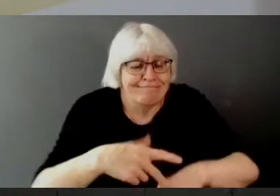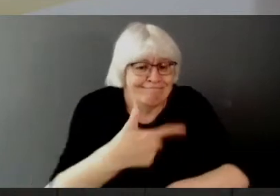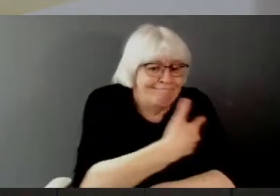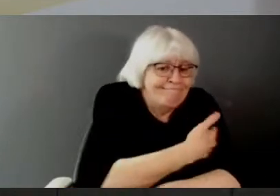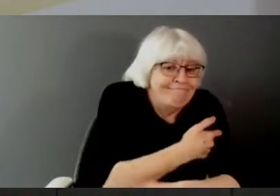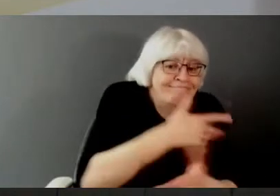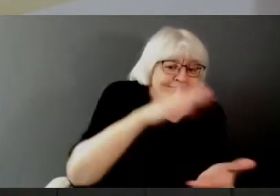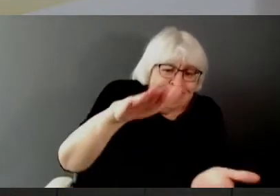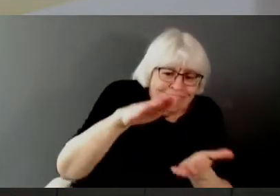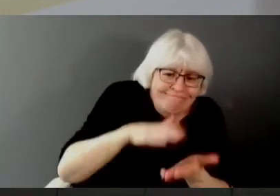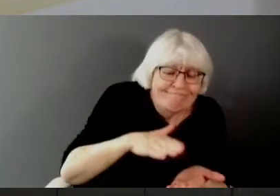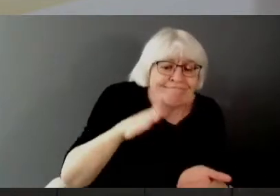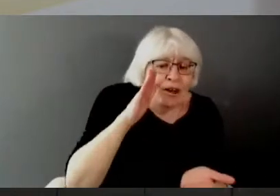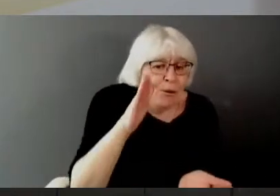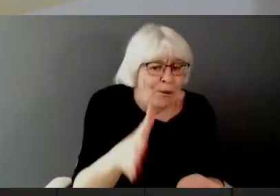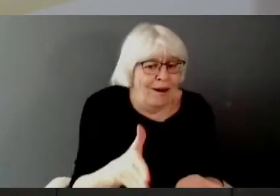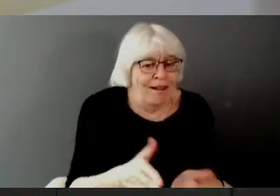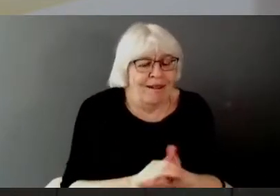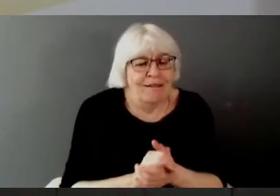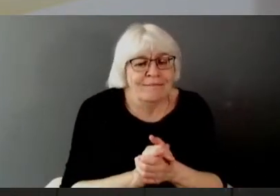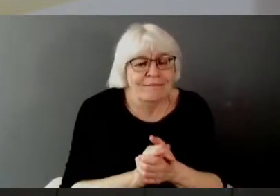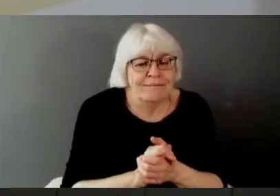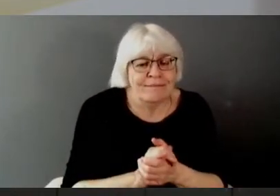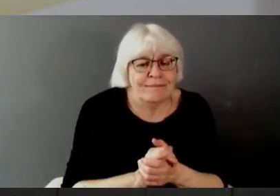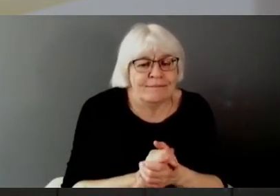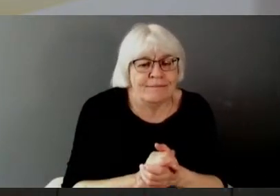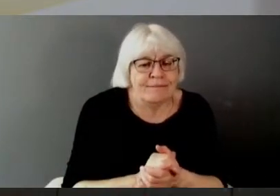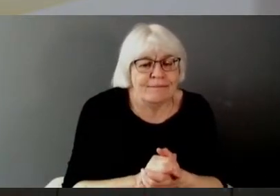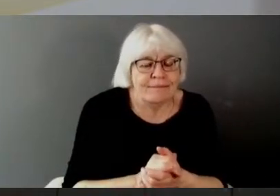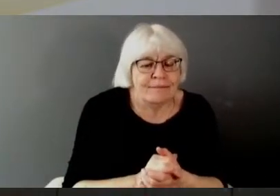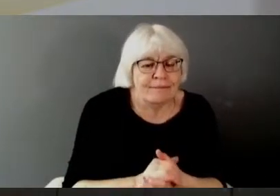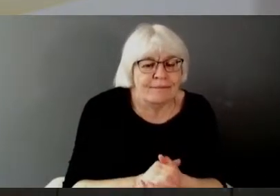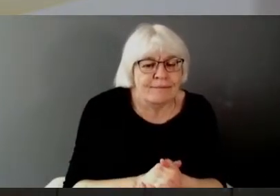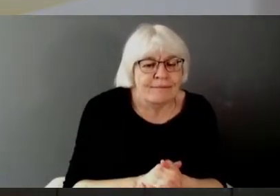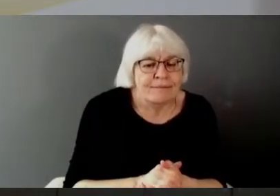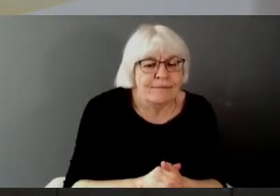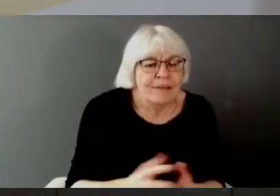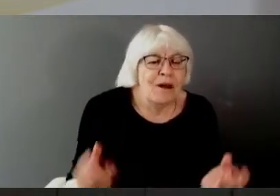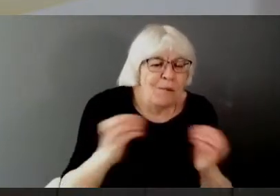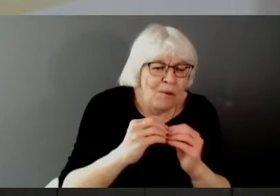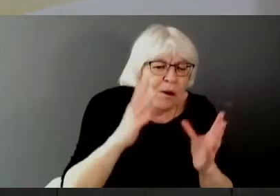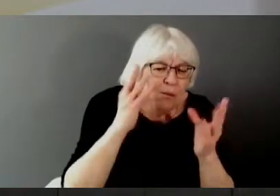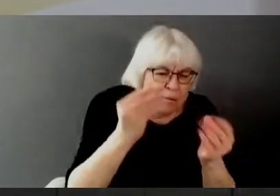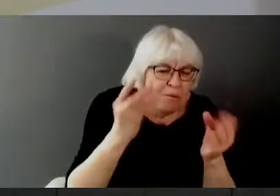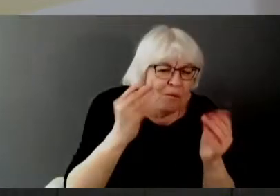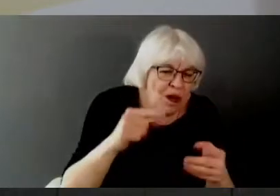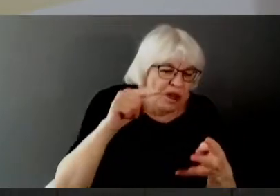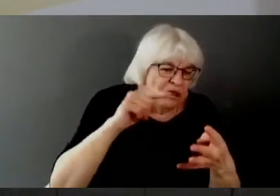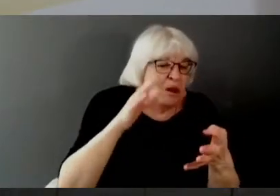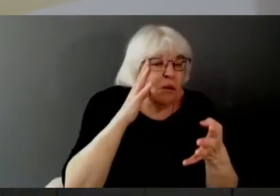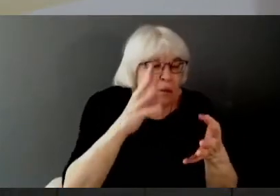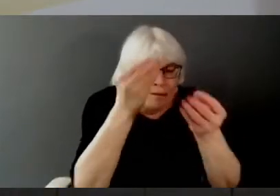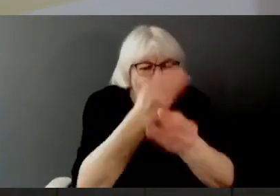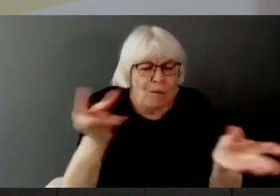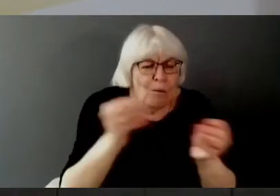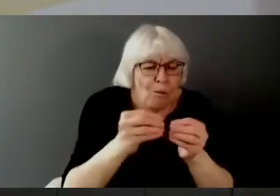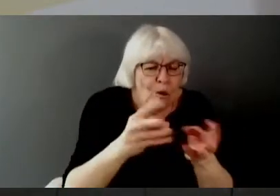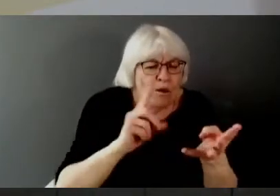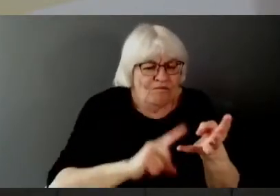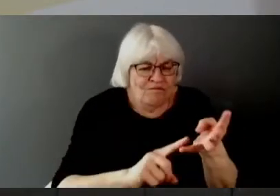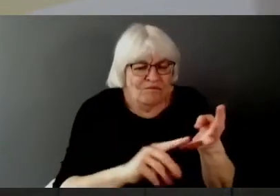allotment and supply for later in March and into the spring, and so we're waiting to